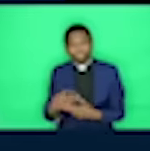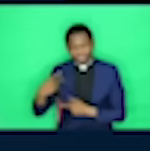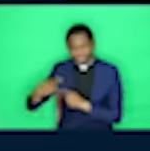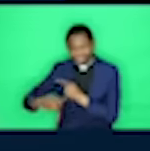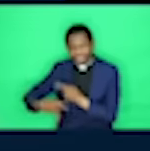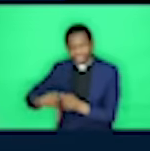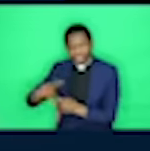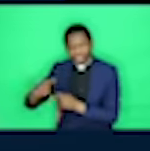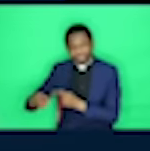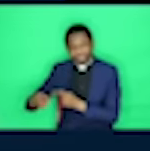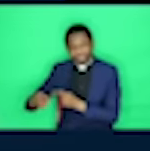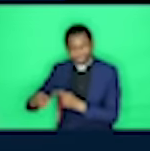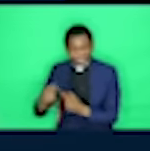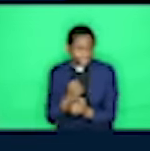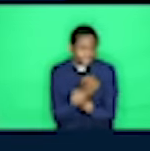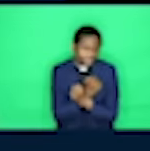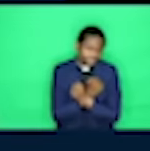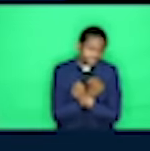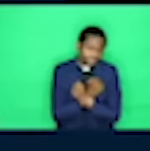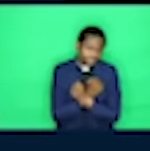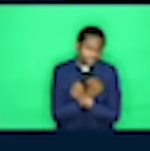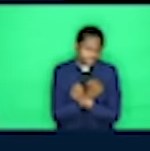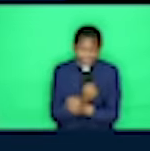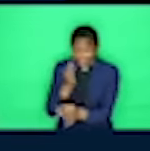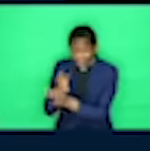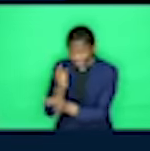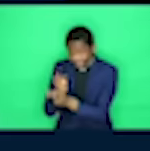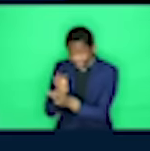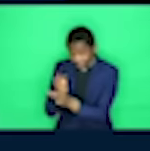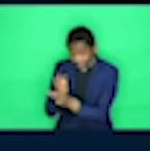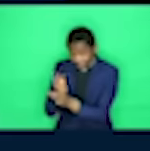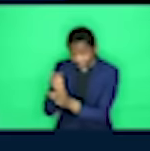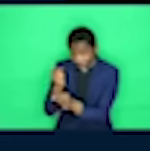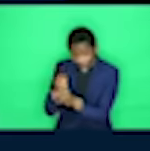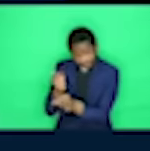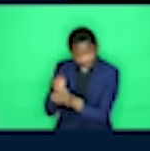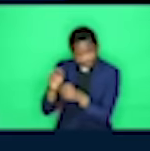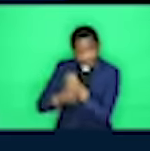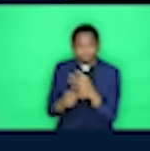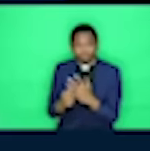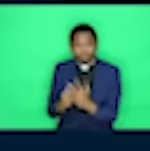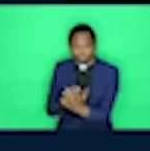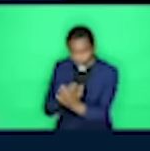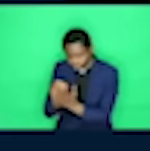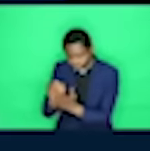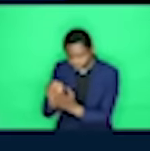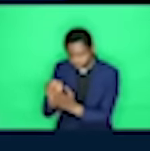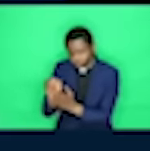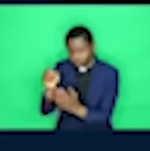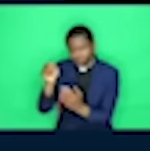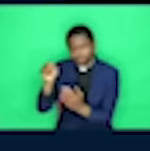kindness, papa ye, love, odo, faithfulness, se udi nukre, truthfulness, se oya no